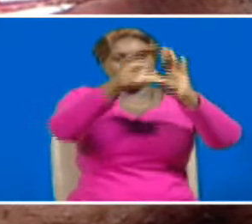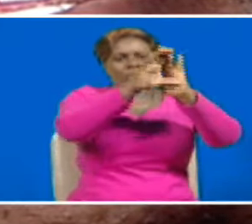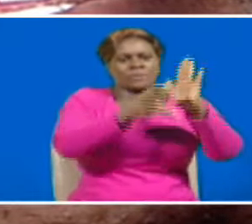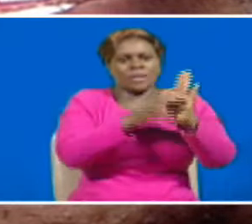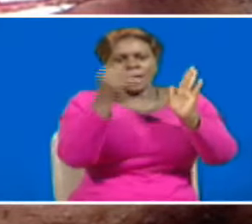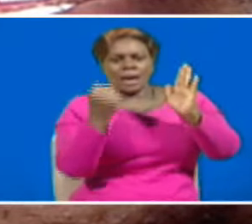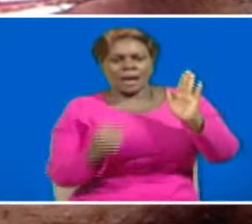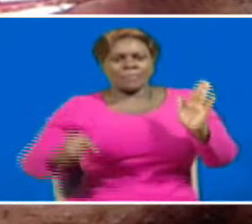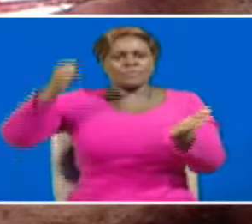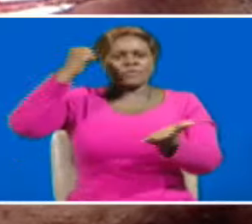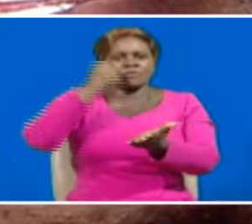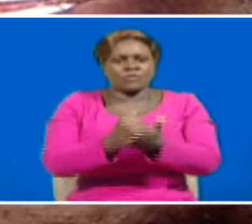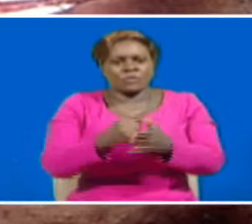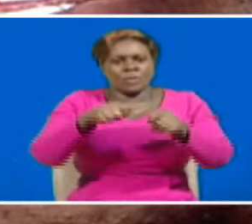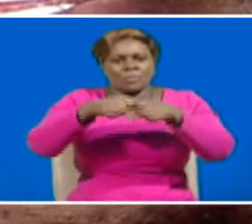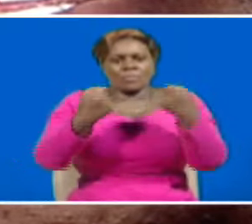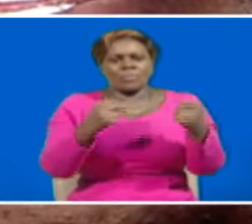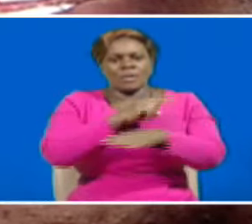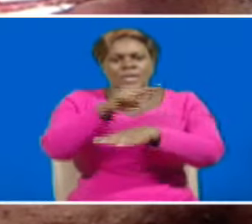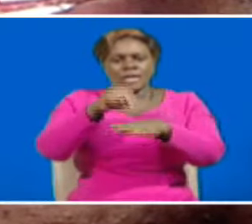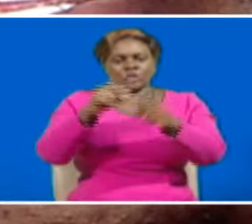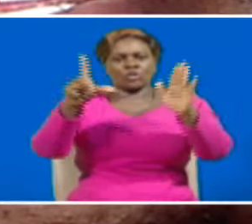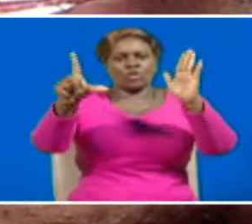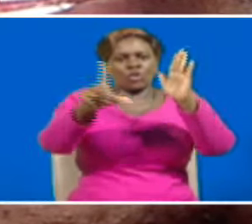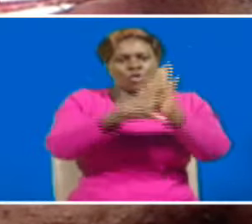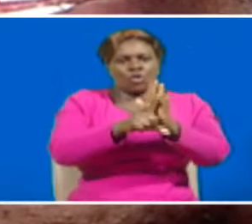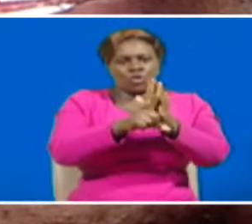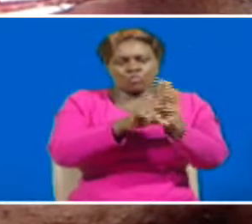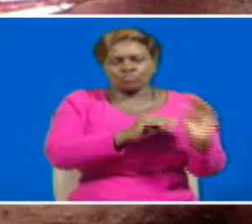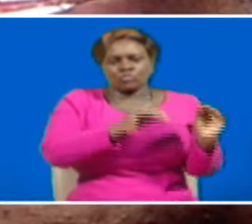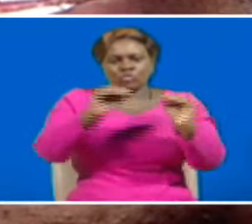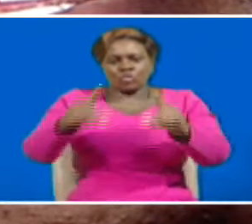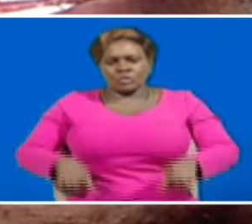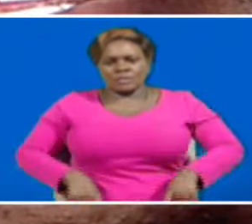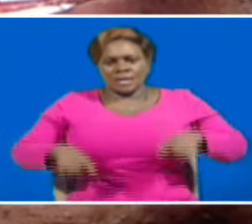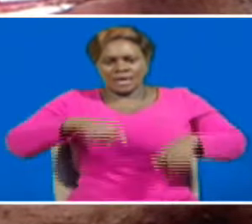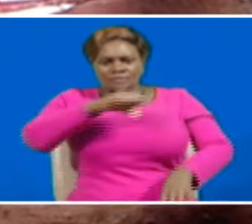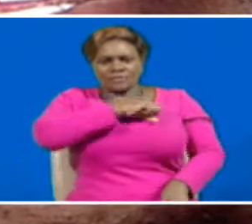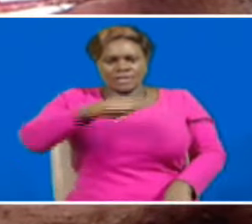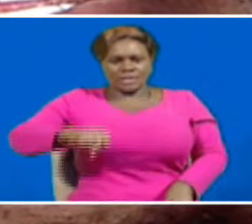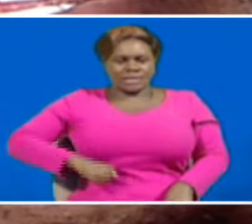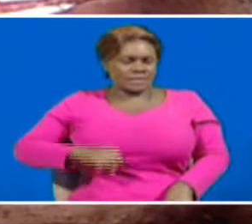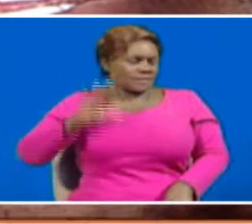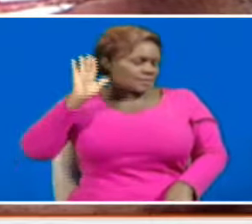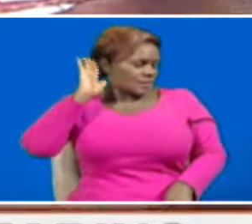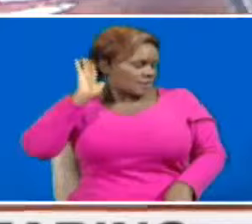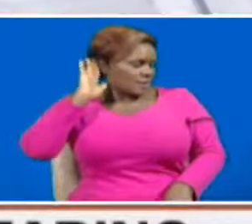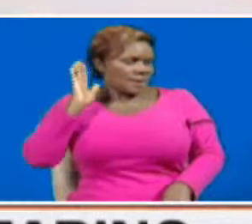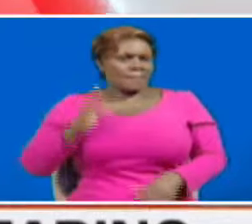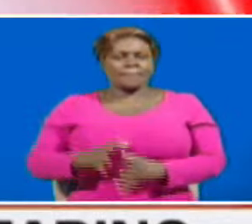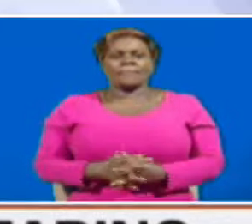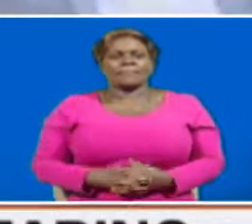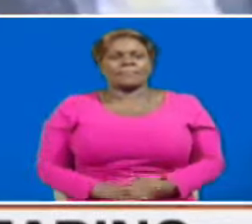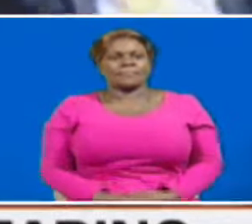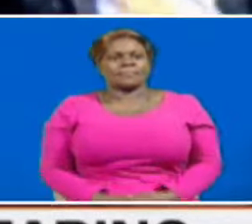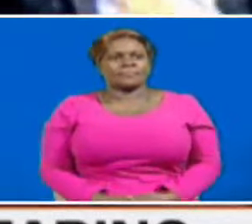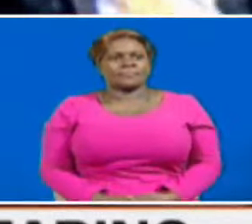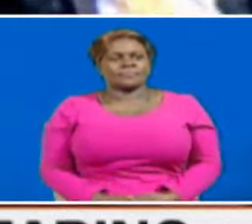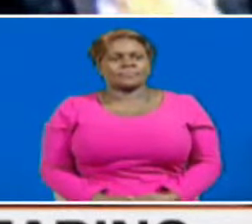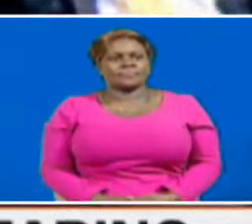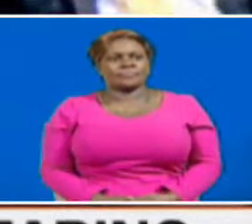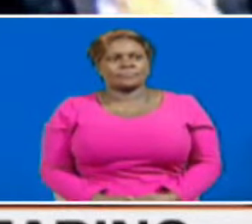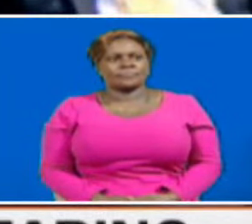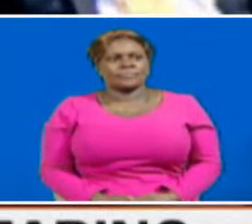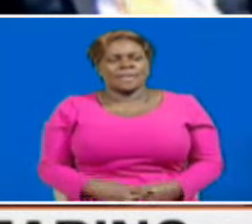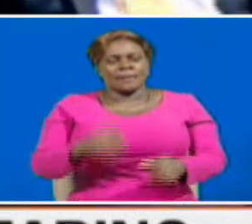of office and breach of national laws. Let's cross over live to the Senate and listen into the proceedings. That those videos